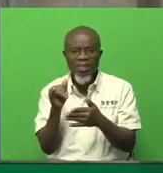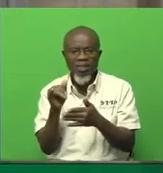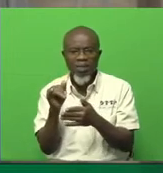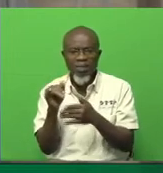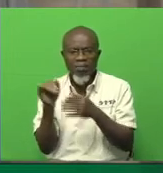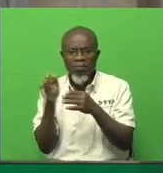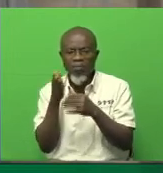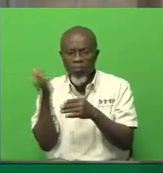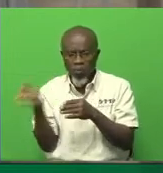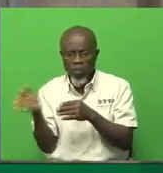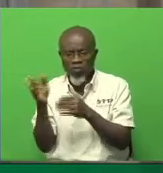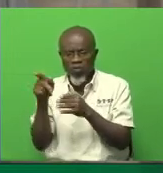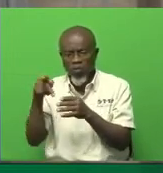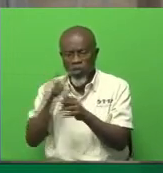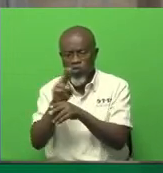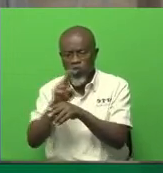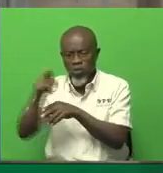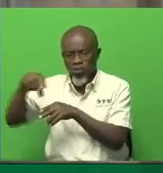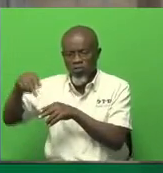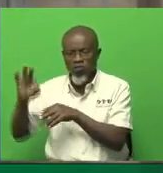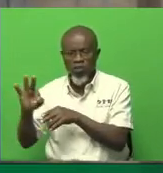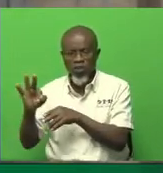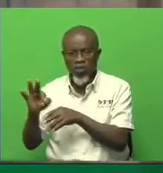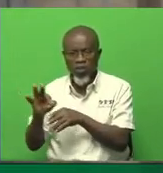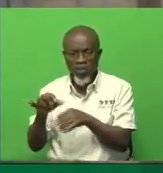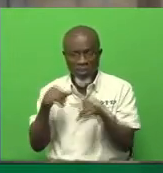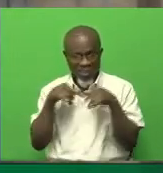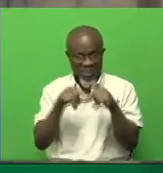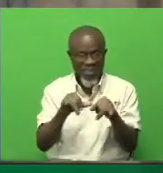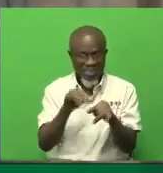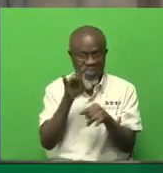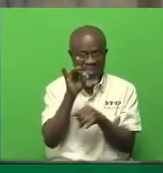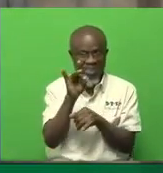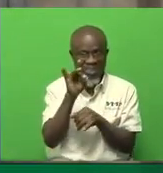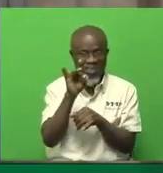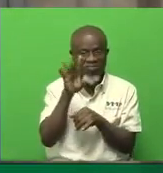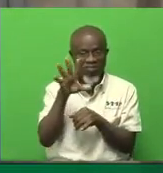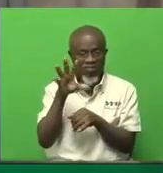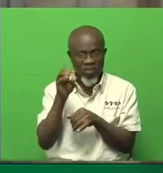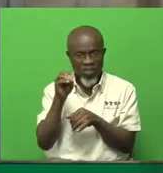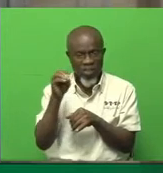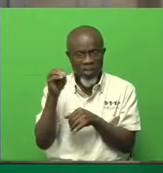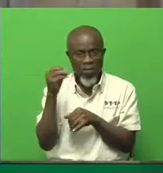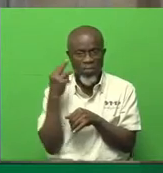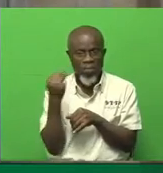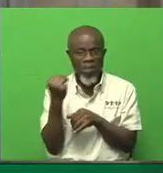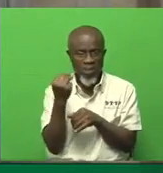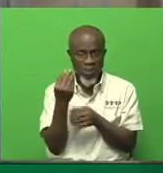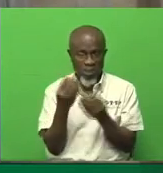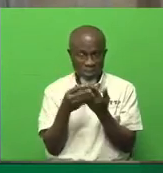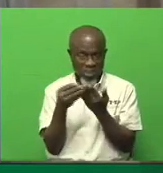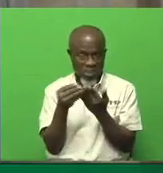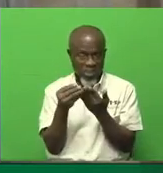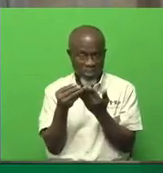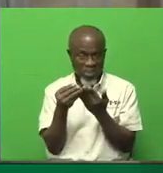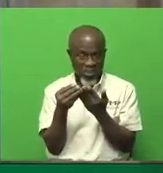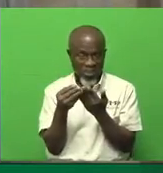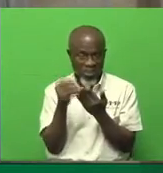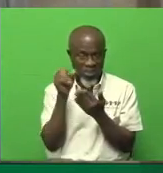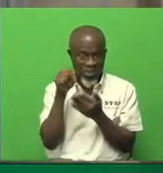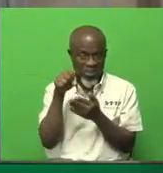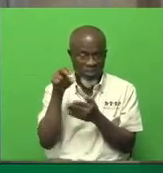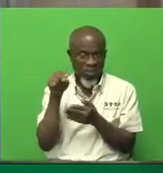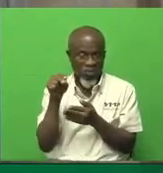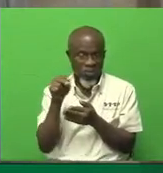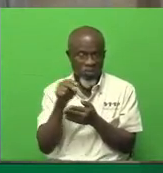of the Sun the grandi hospital is it still 850 million dollars sir Deputy speaker the ministers is on record